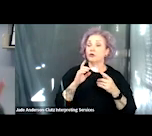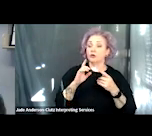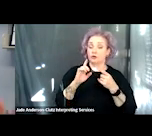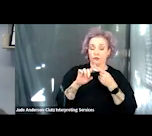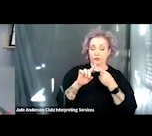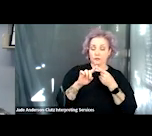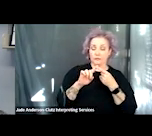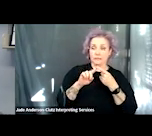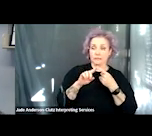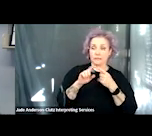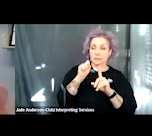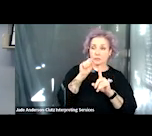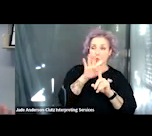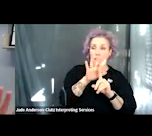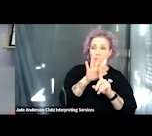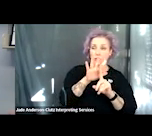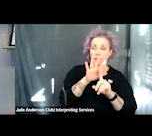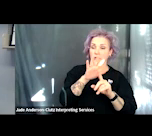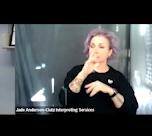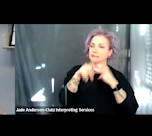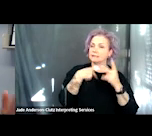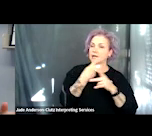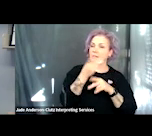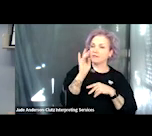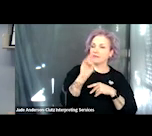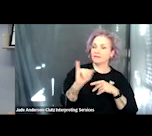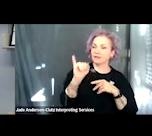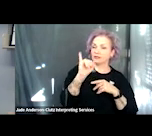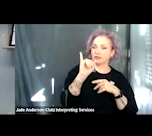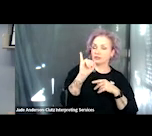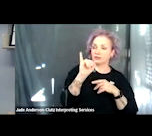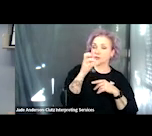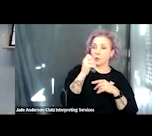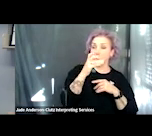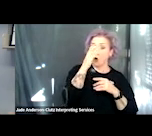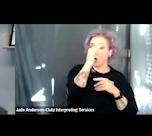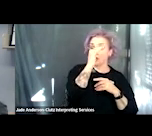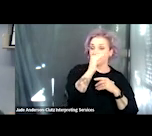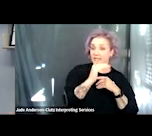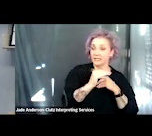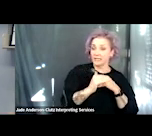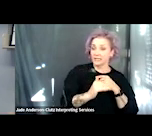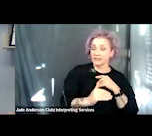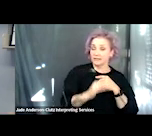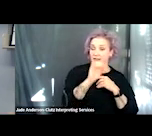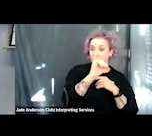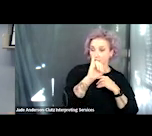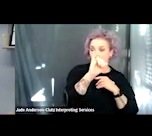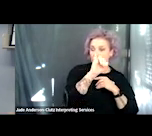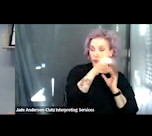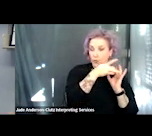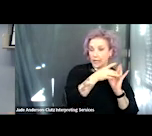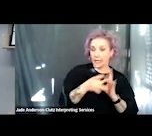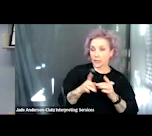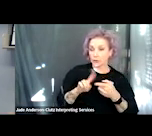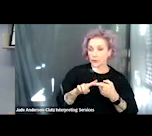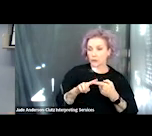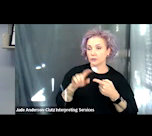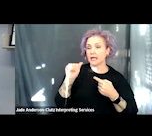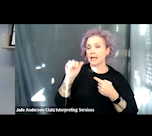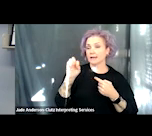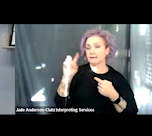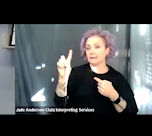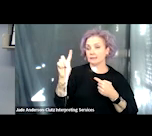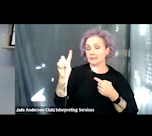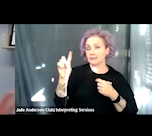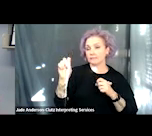about. Everything on this table has been associated to some degree with schizophrenia in the offspring.